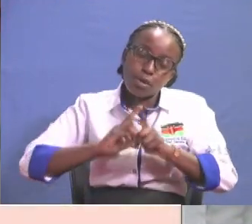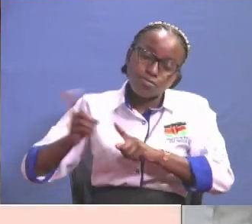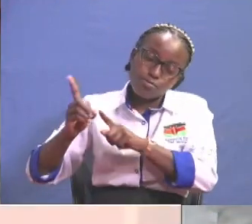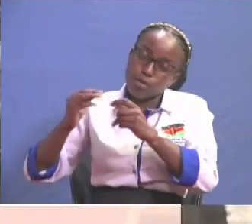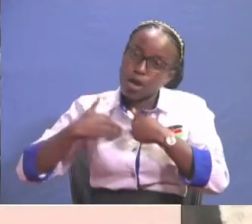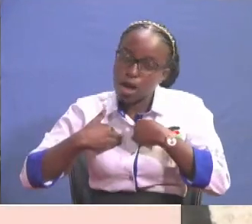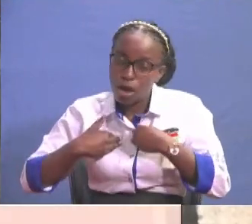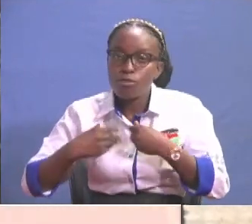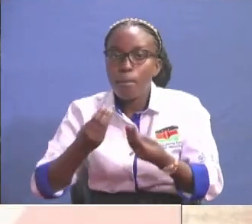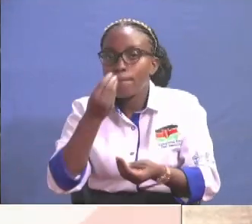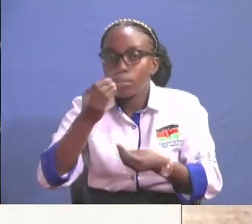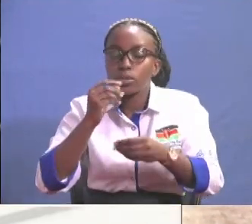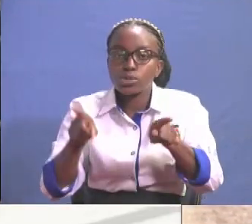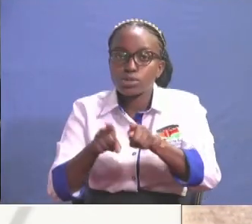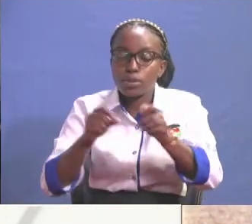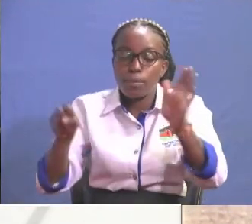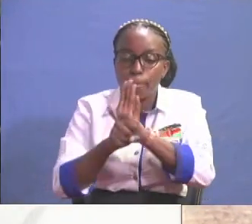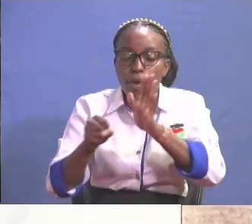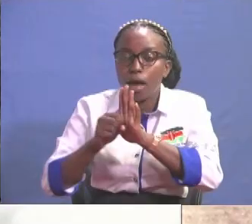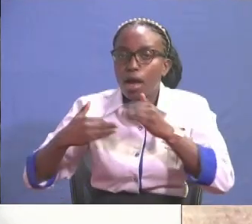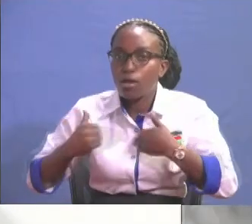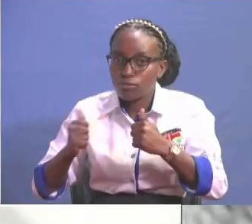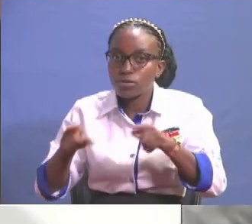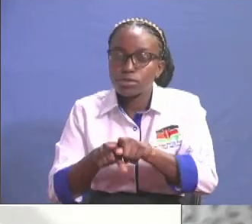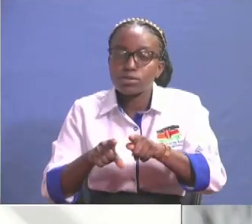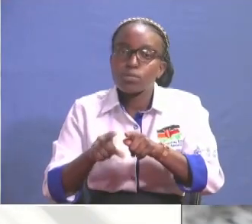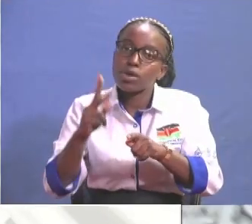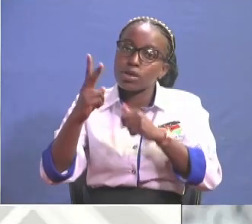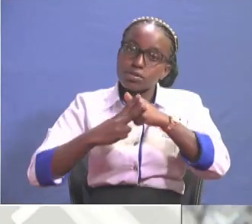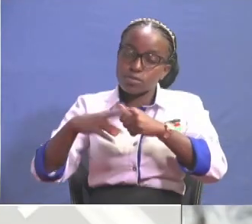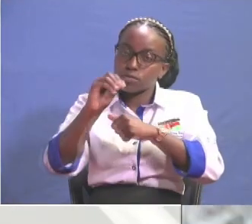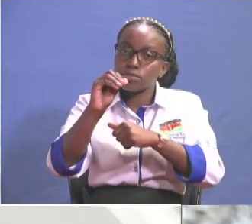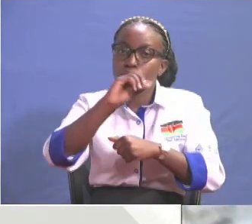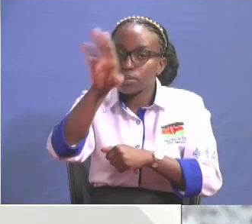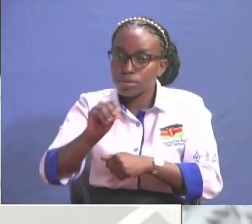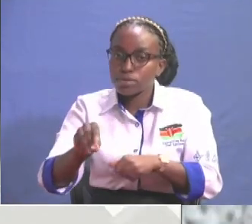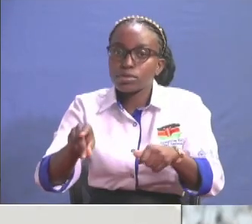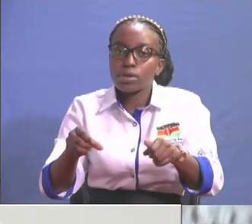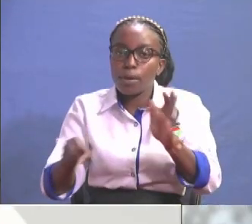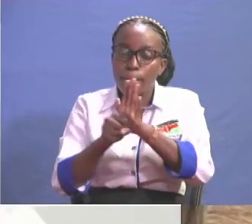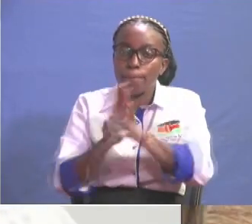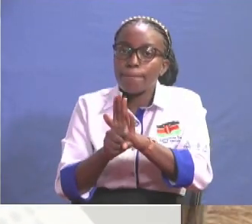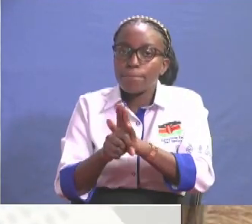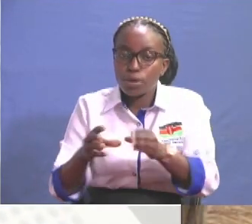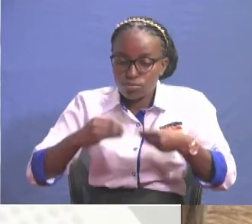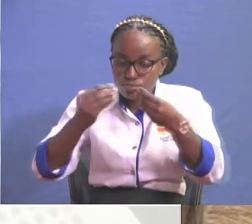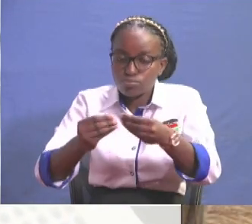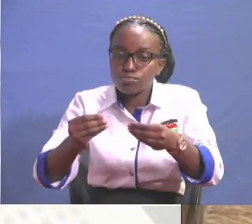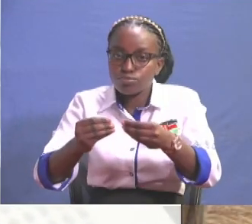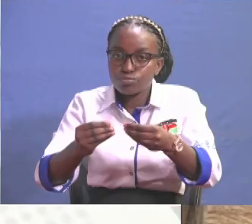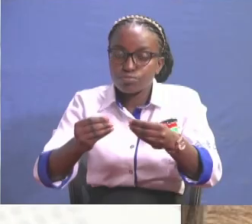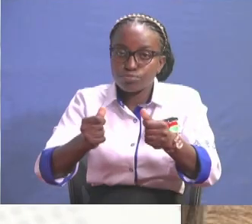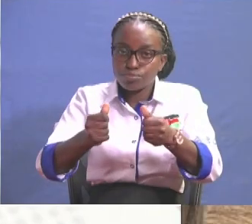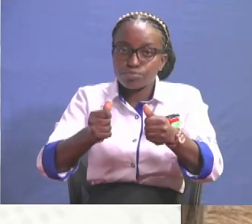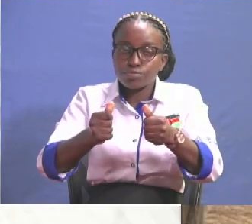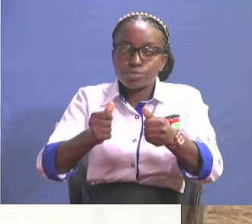which is most expensive component, accounting to 70% of the total production cost. Black soldier fly farming